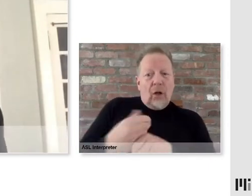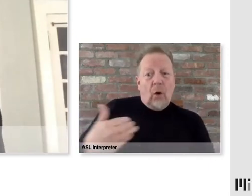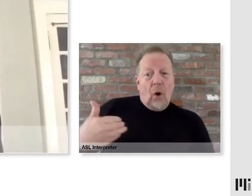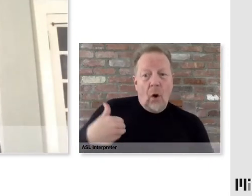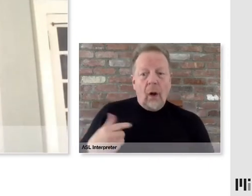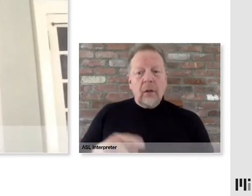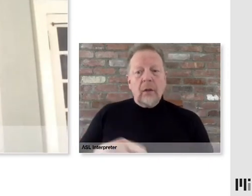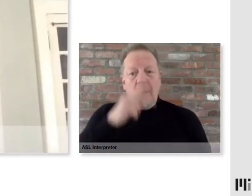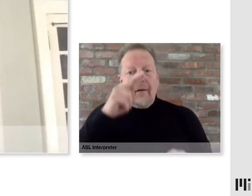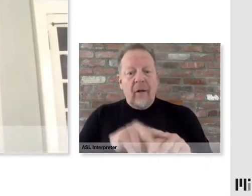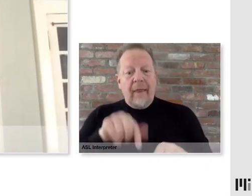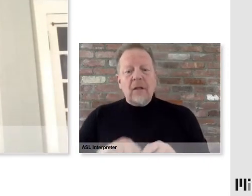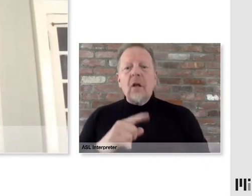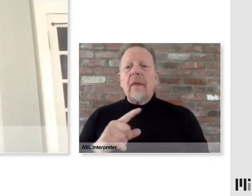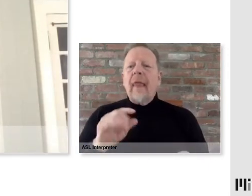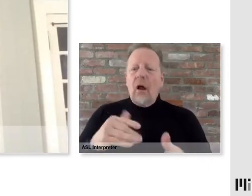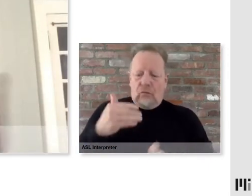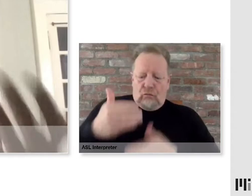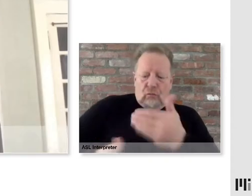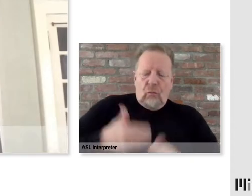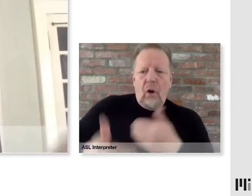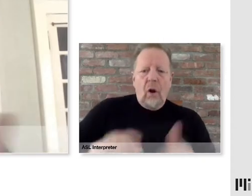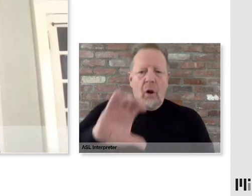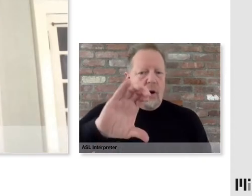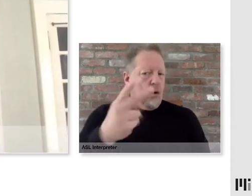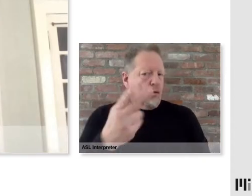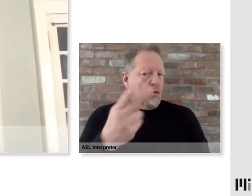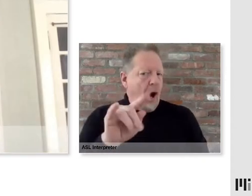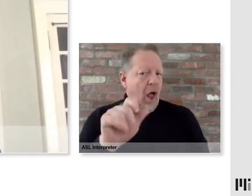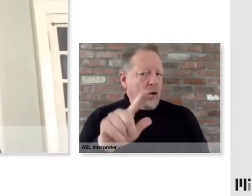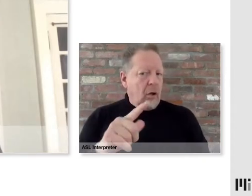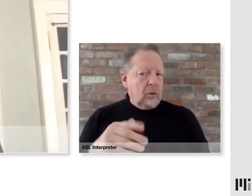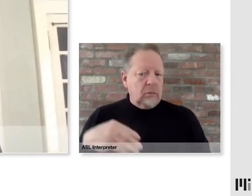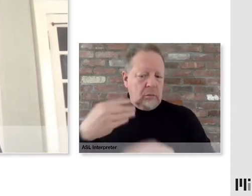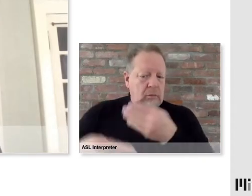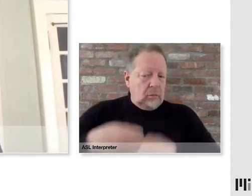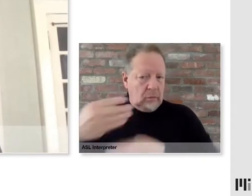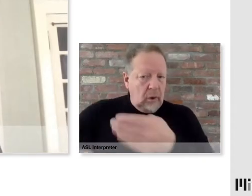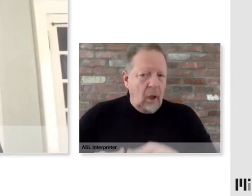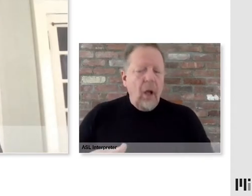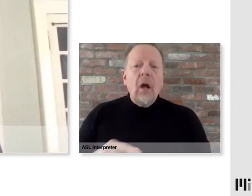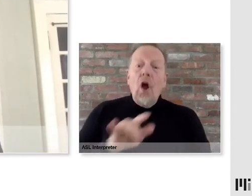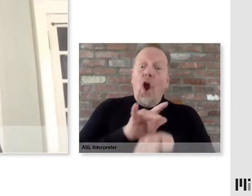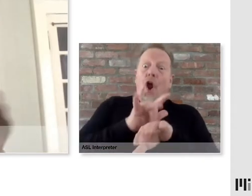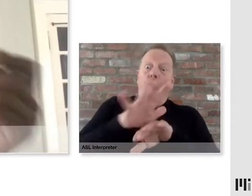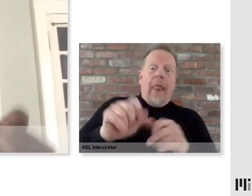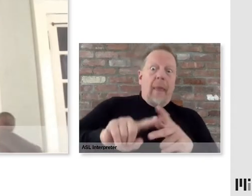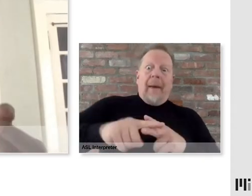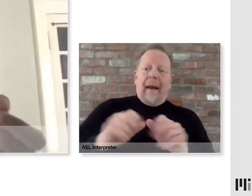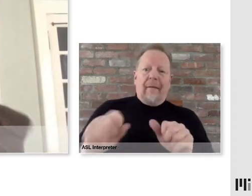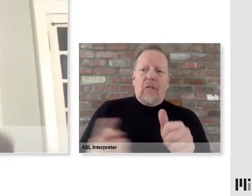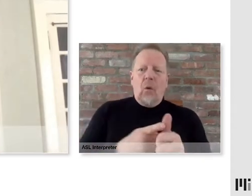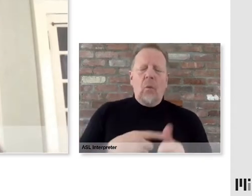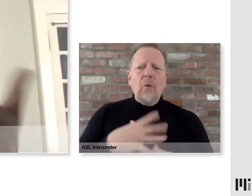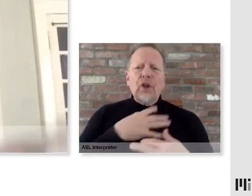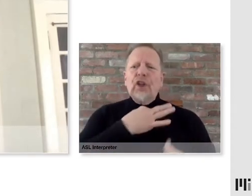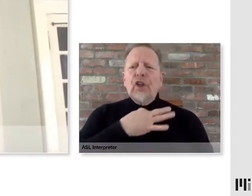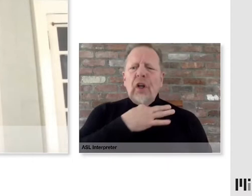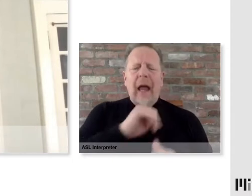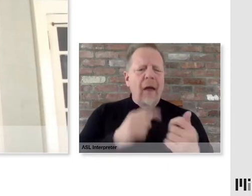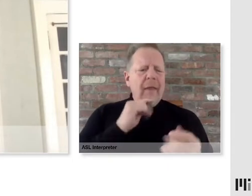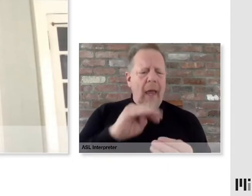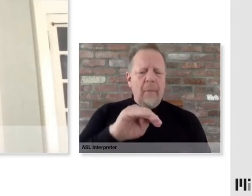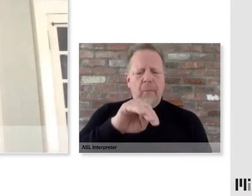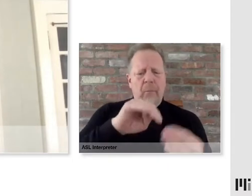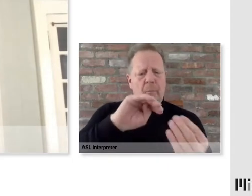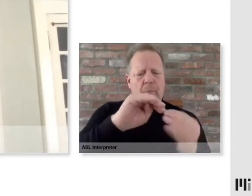as a chronological thing, right? Because early on, we weren't quite interested in how mutation A and mutation B were playing